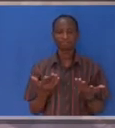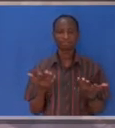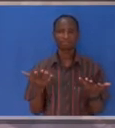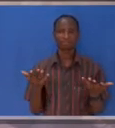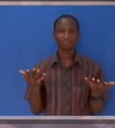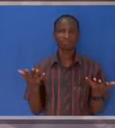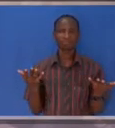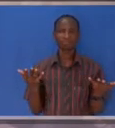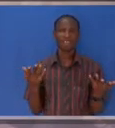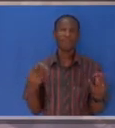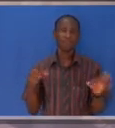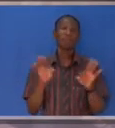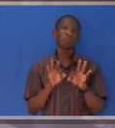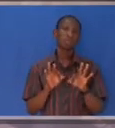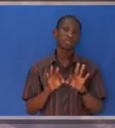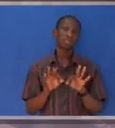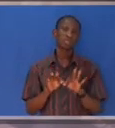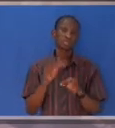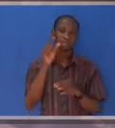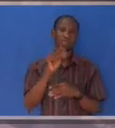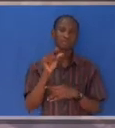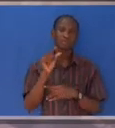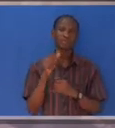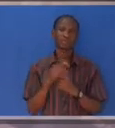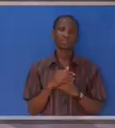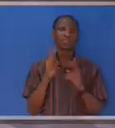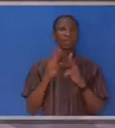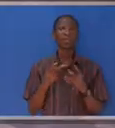very important scripture.